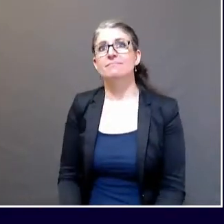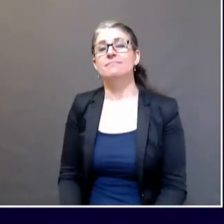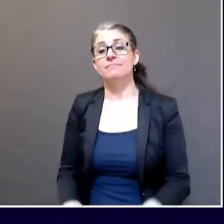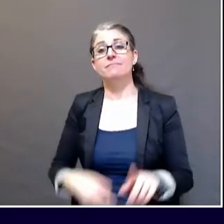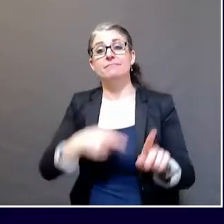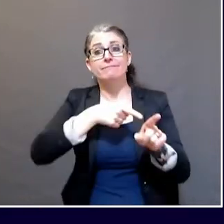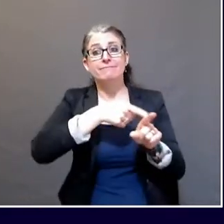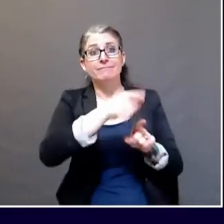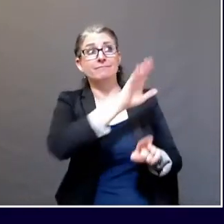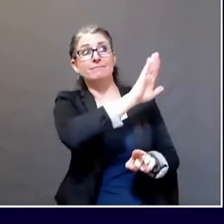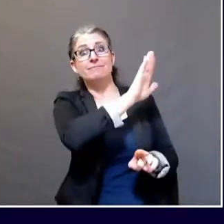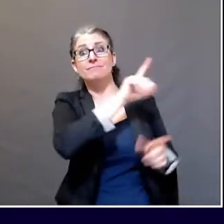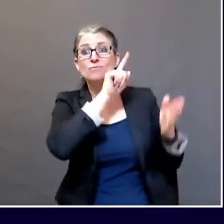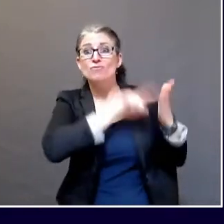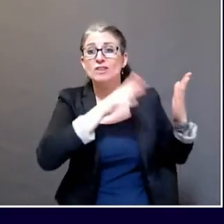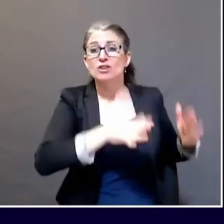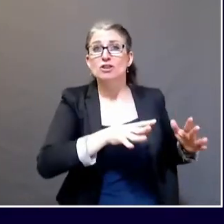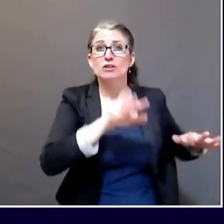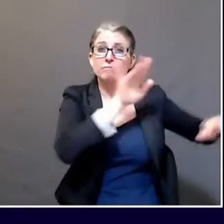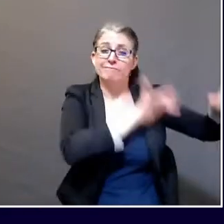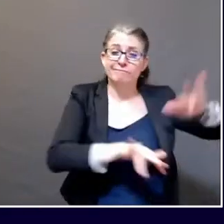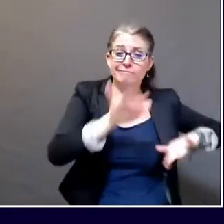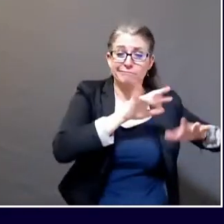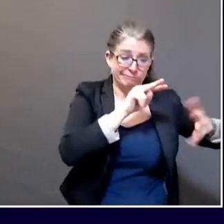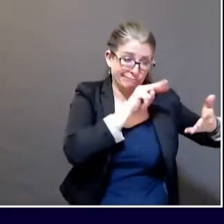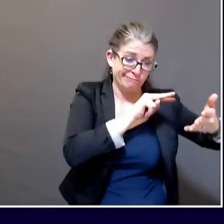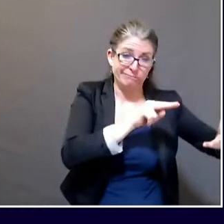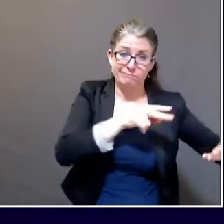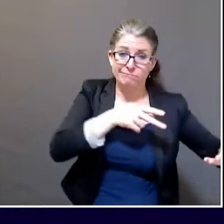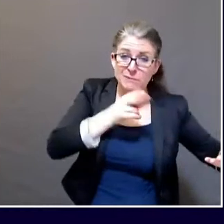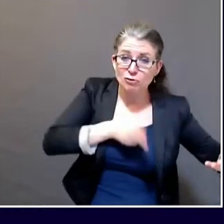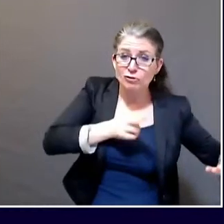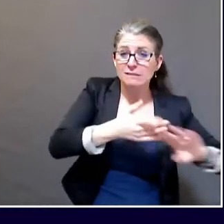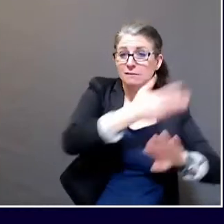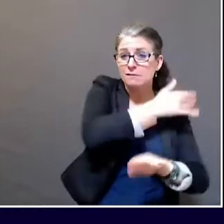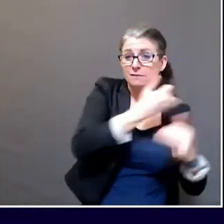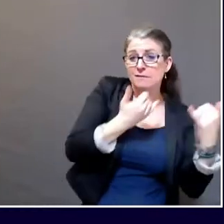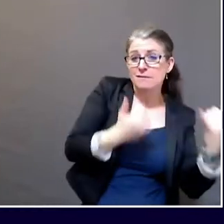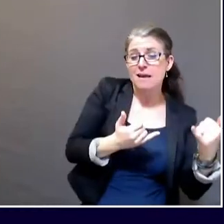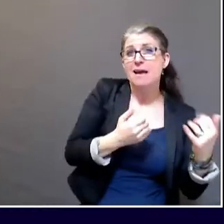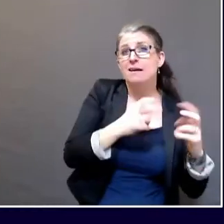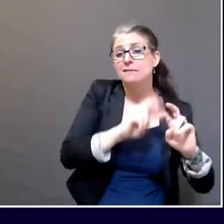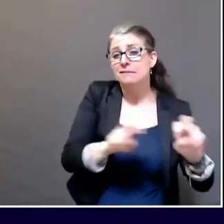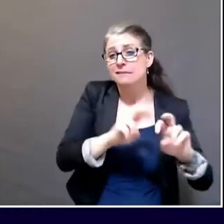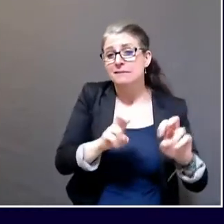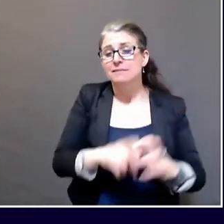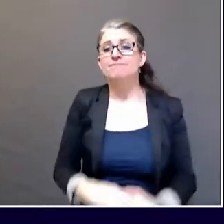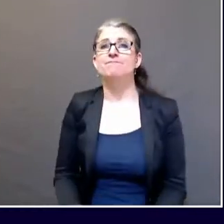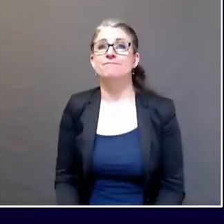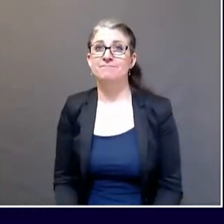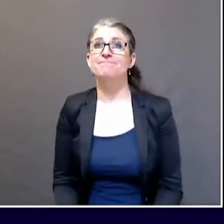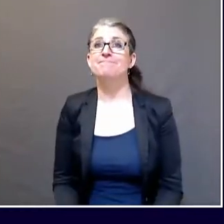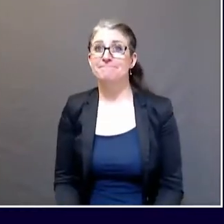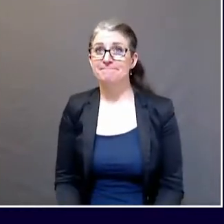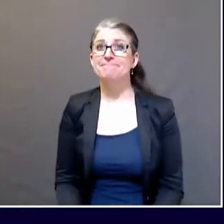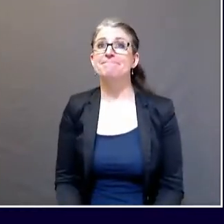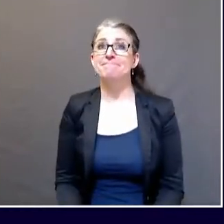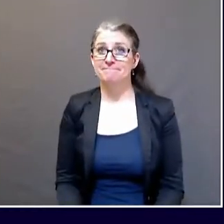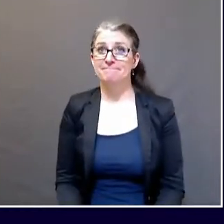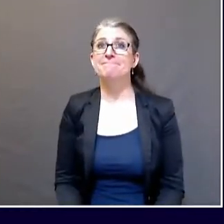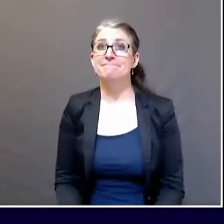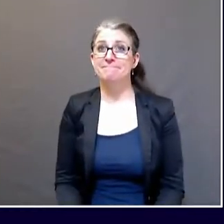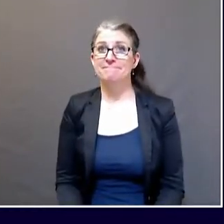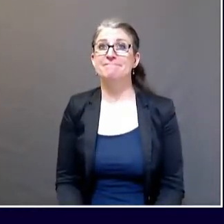standpoint. None of that should be taken to suggest that the vaccine isn't a spectacular technological breakthrough. It